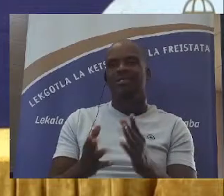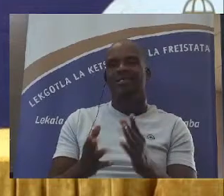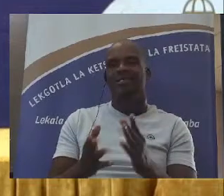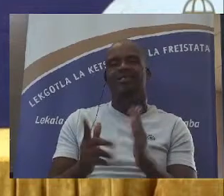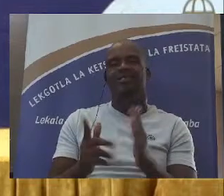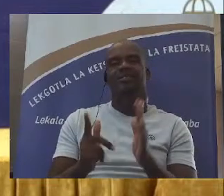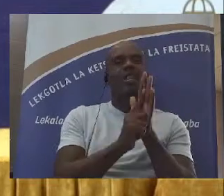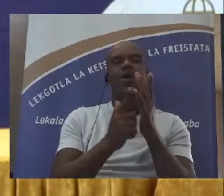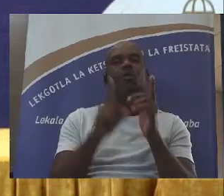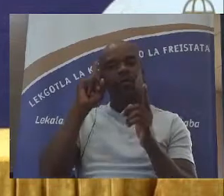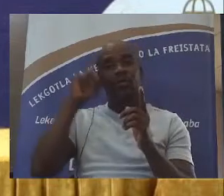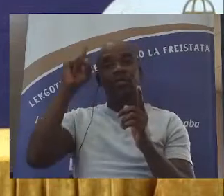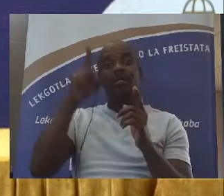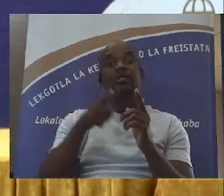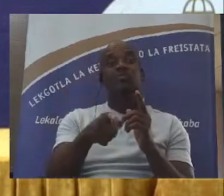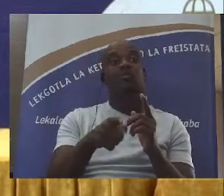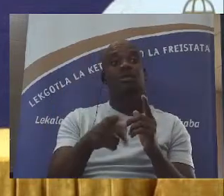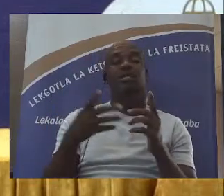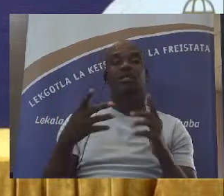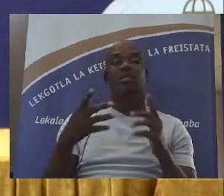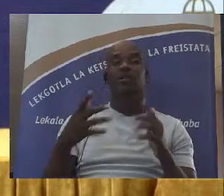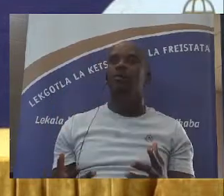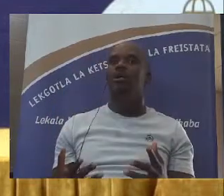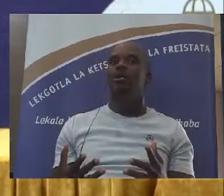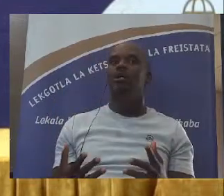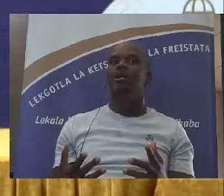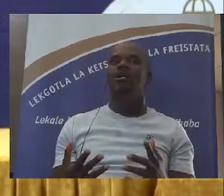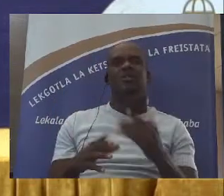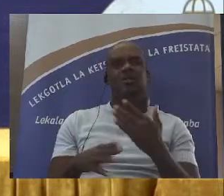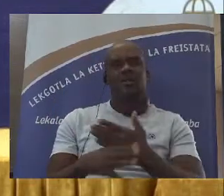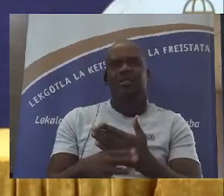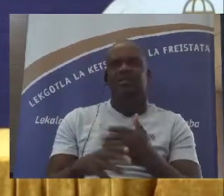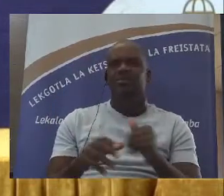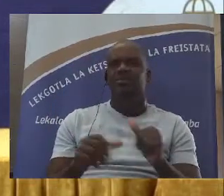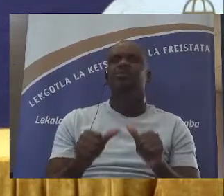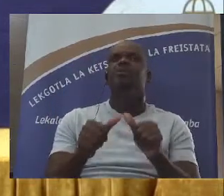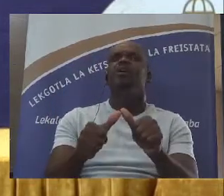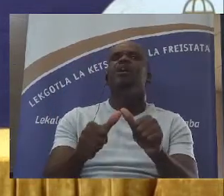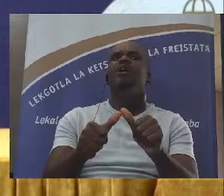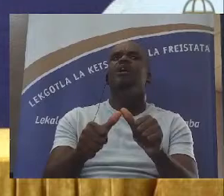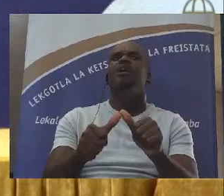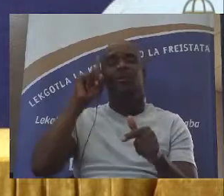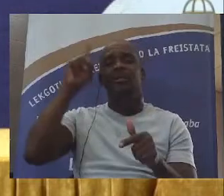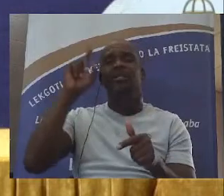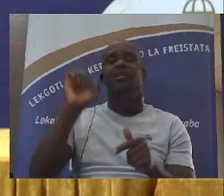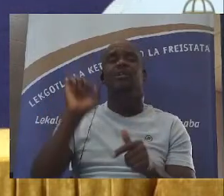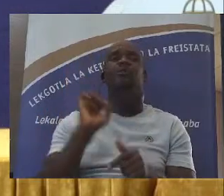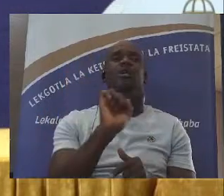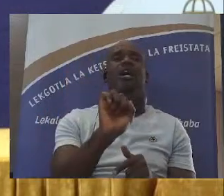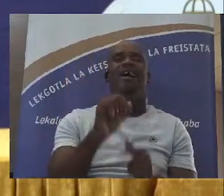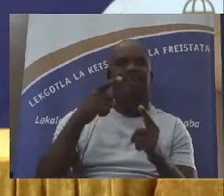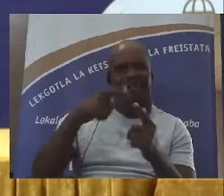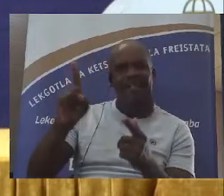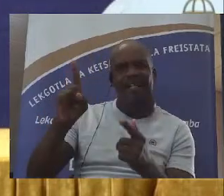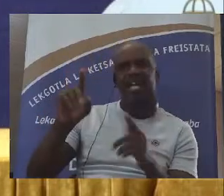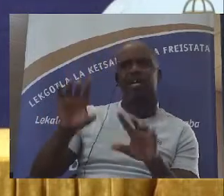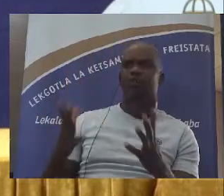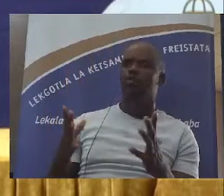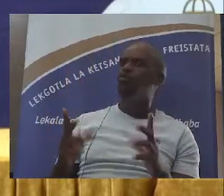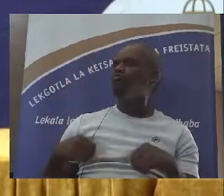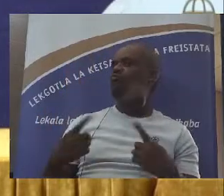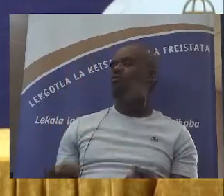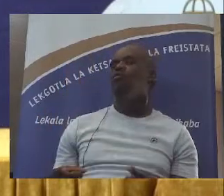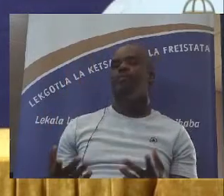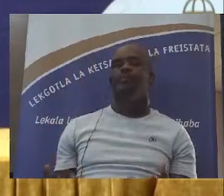correct? And was it a rational process that was followed? So it looked at that. So then the